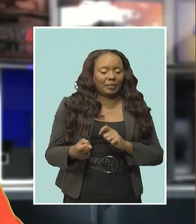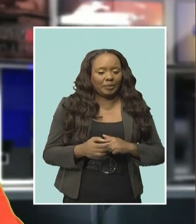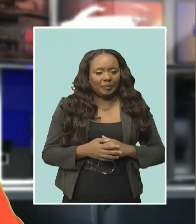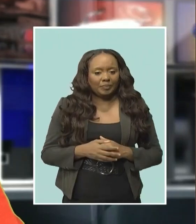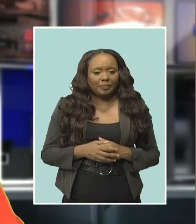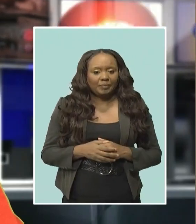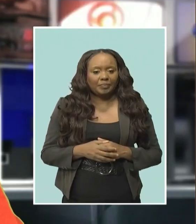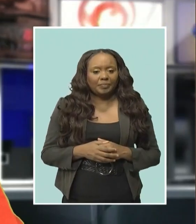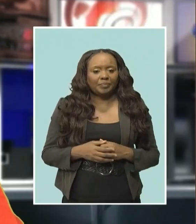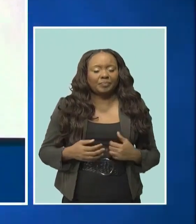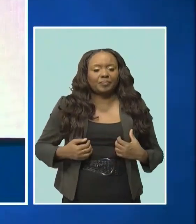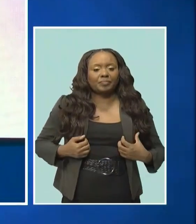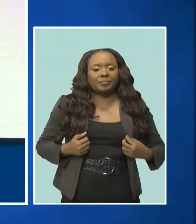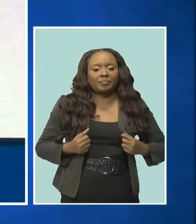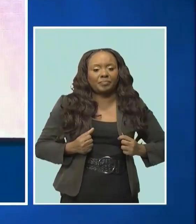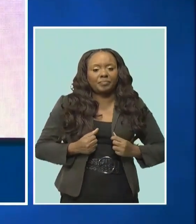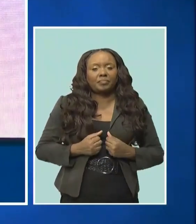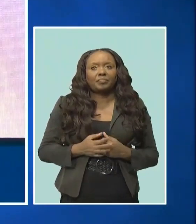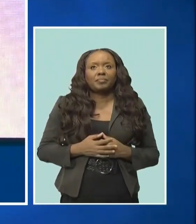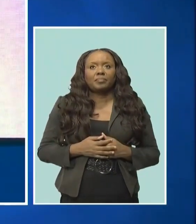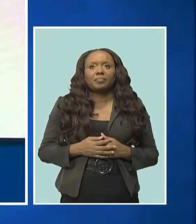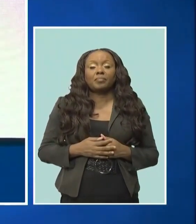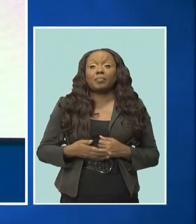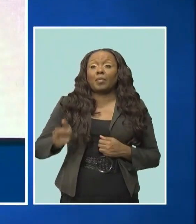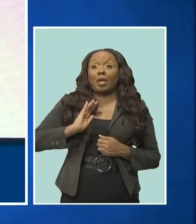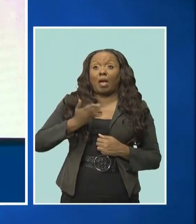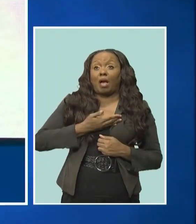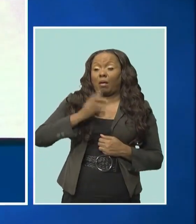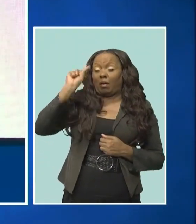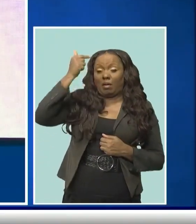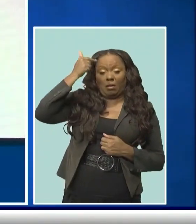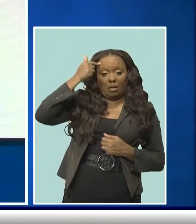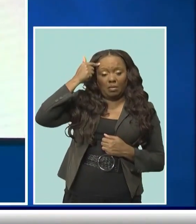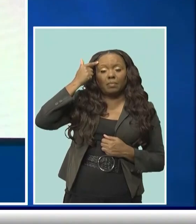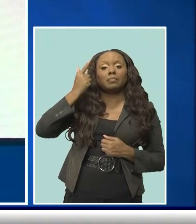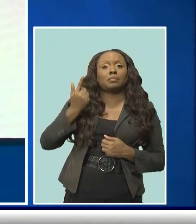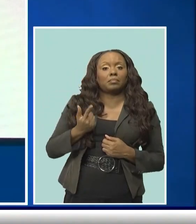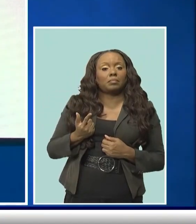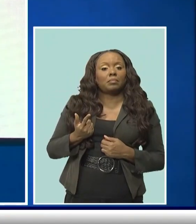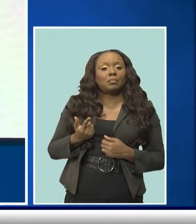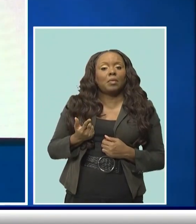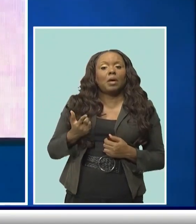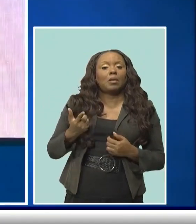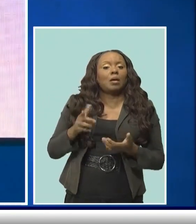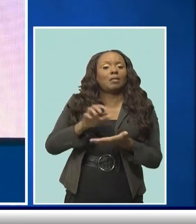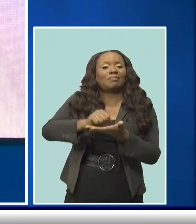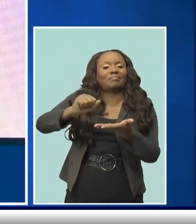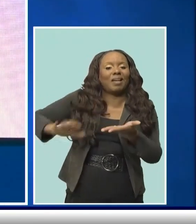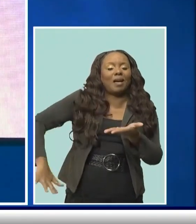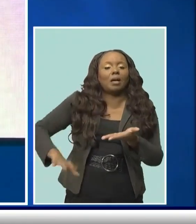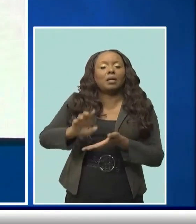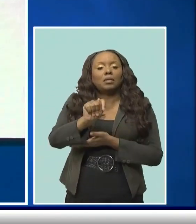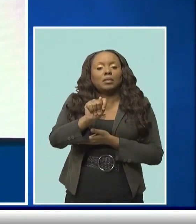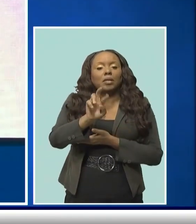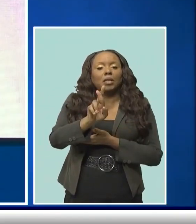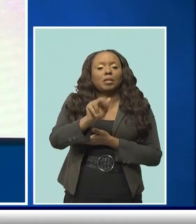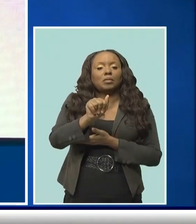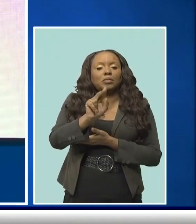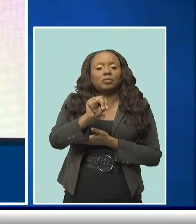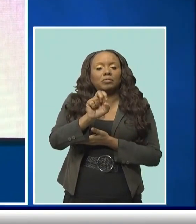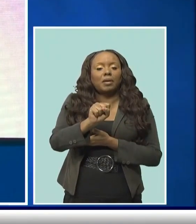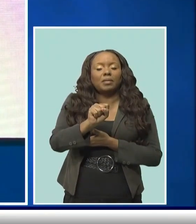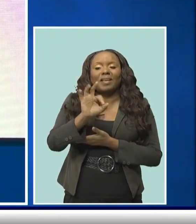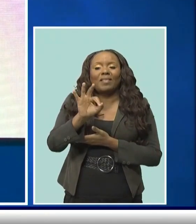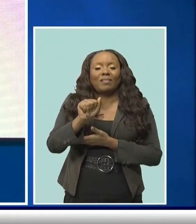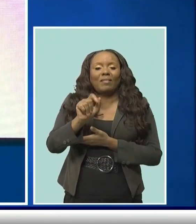broken. Our government committed to the removal of trans fats by December 2024